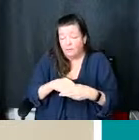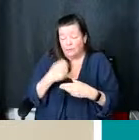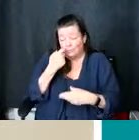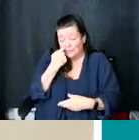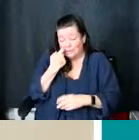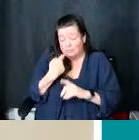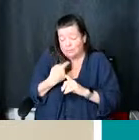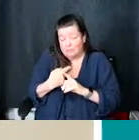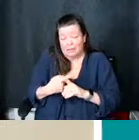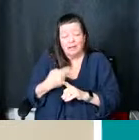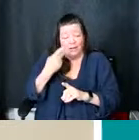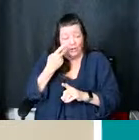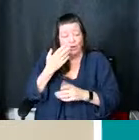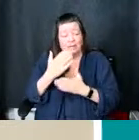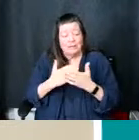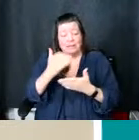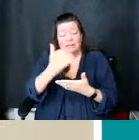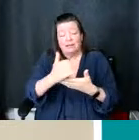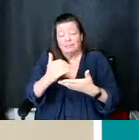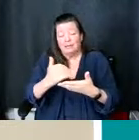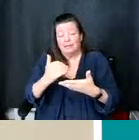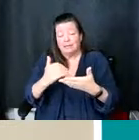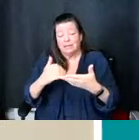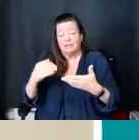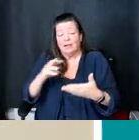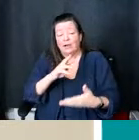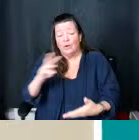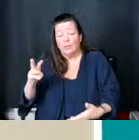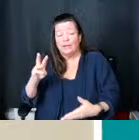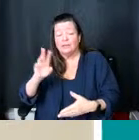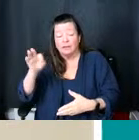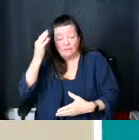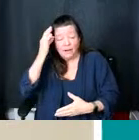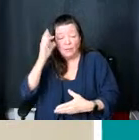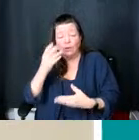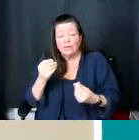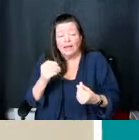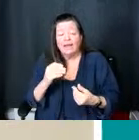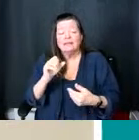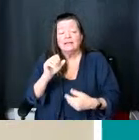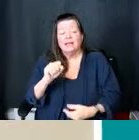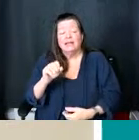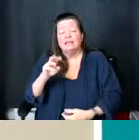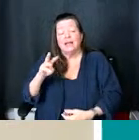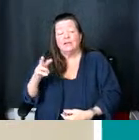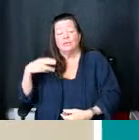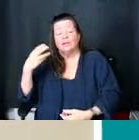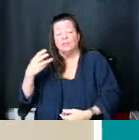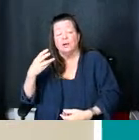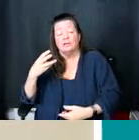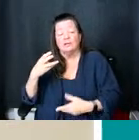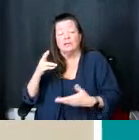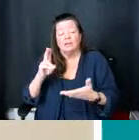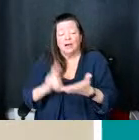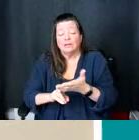see some of them listed here with the Western Federal Lands Conference, the Southwest Washington Contractors Association.